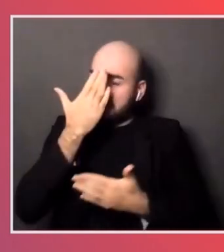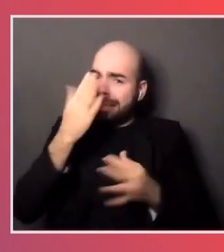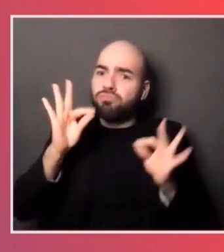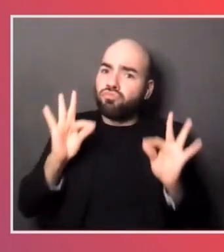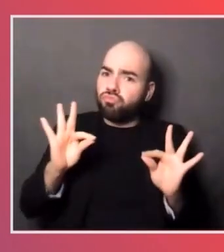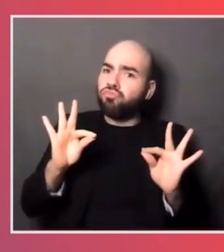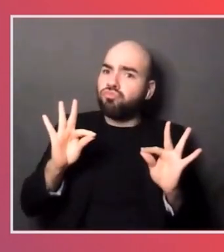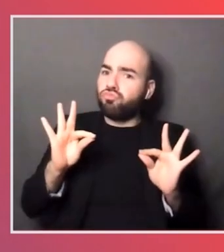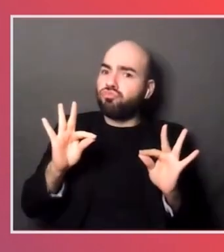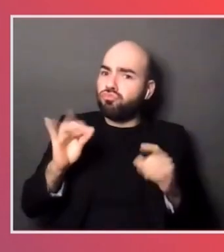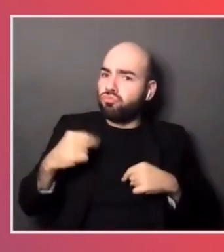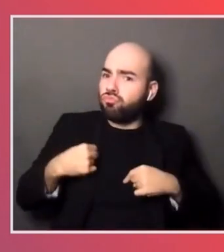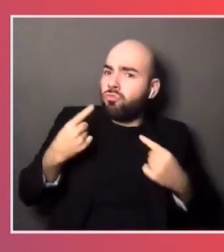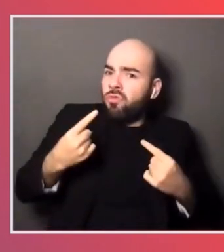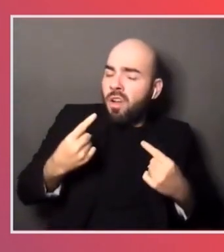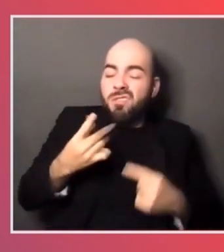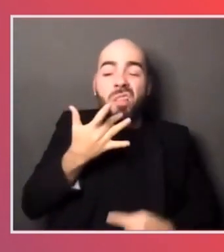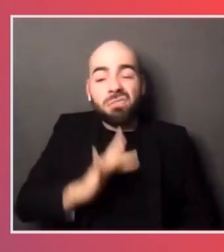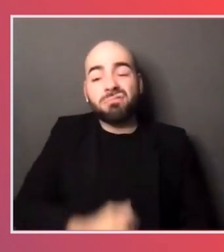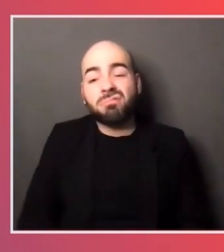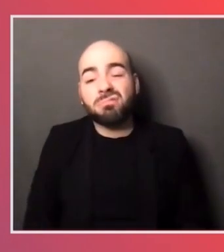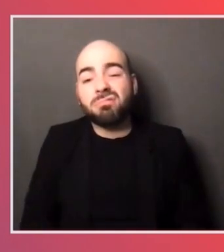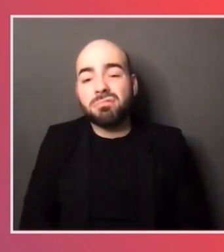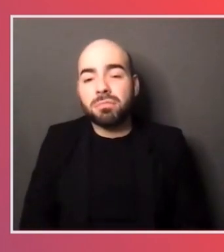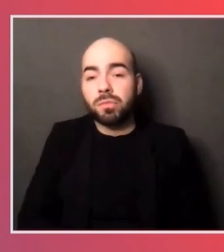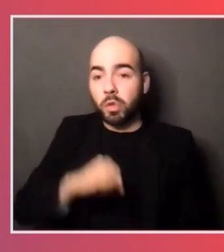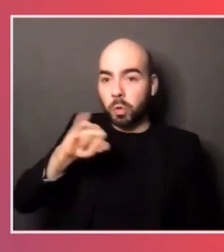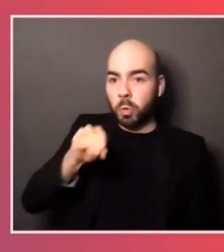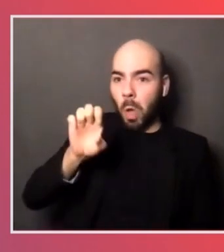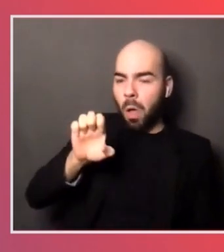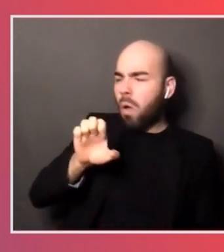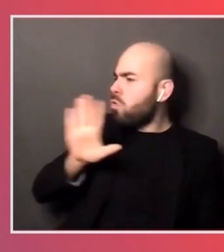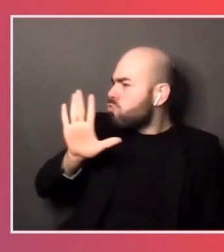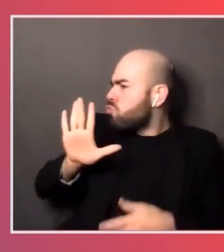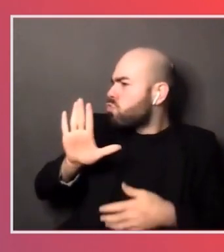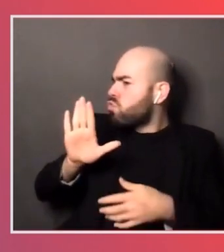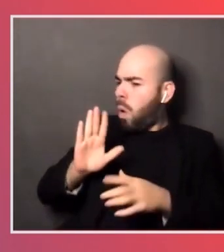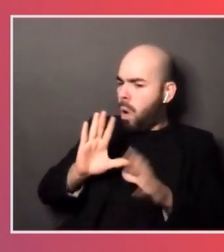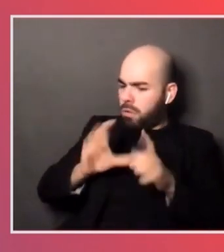And how's your quarantine been otherwise? A lot of time with family?